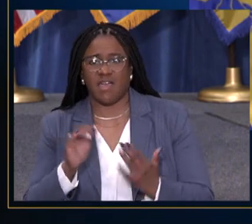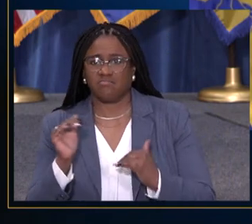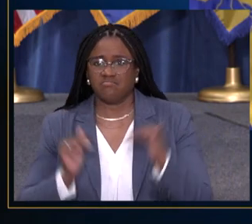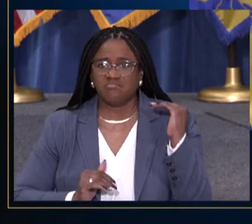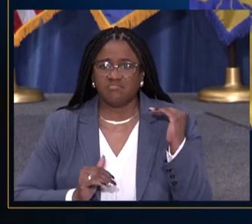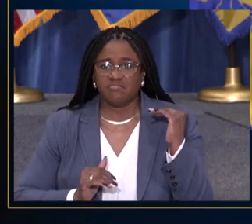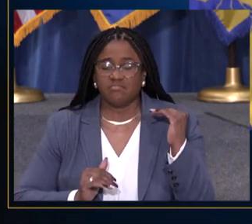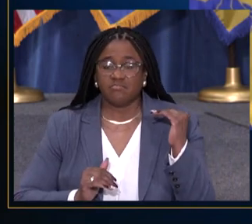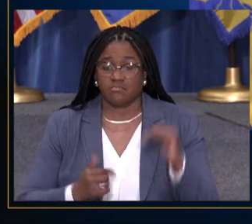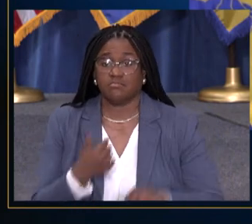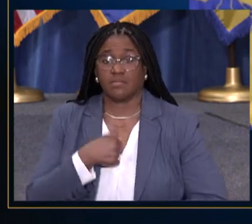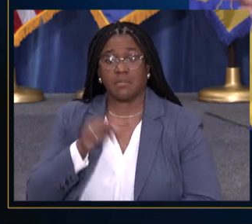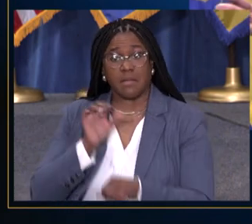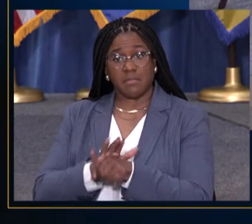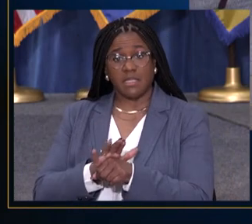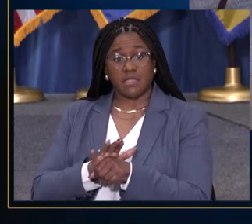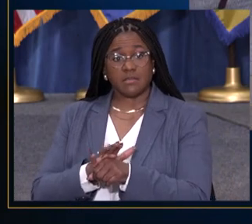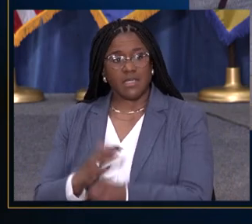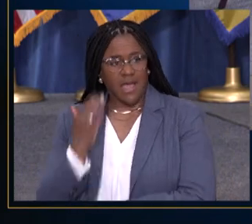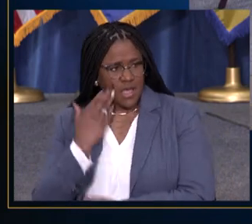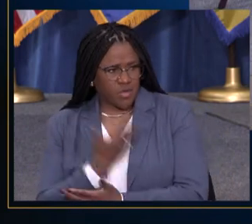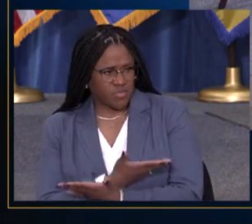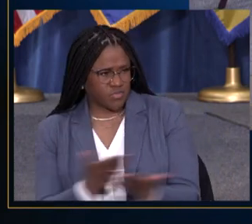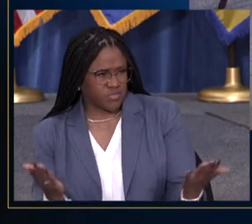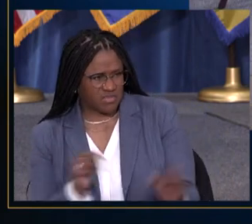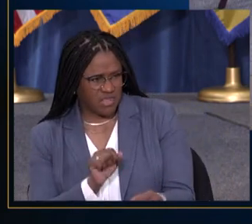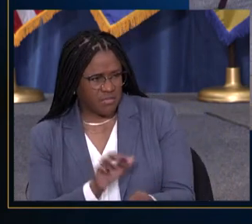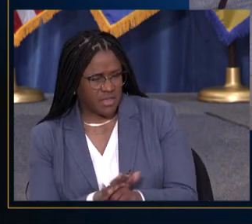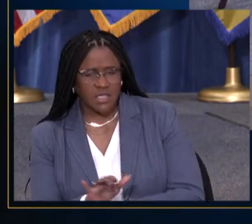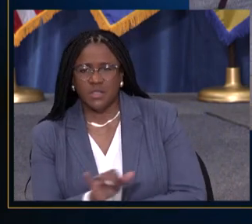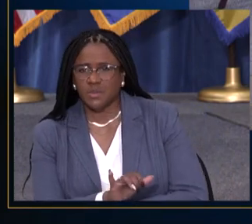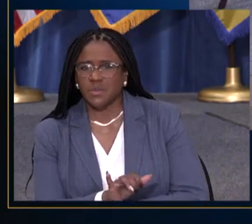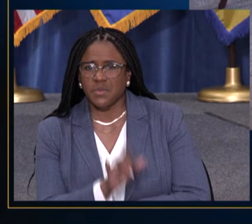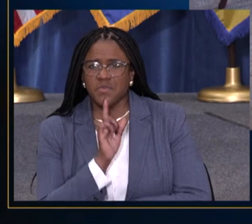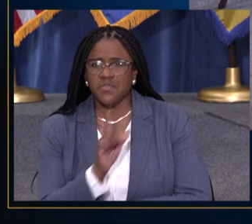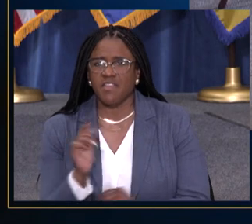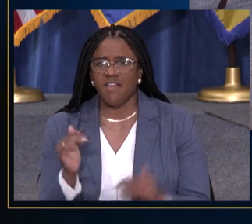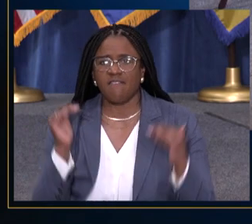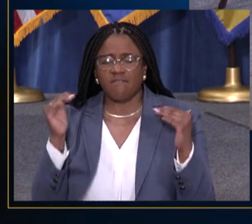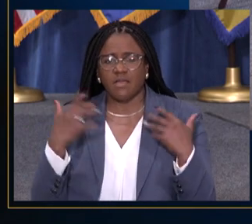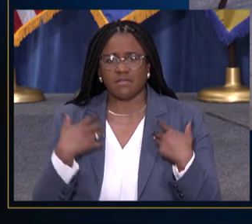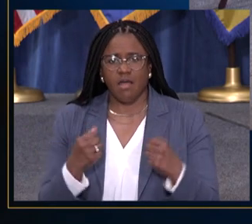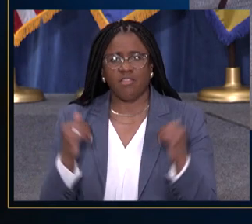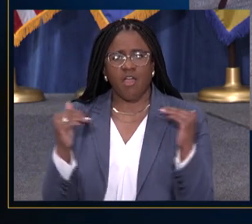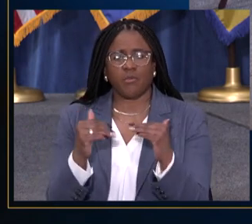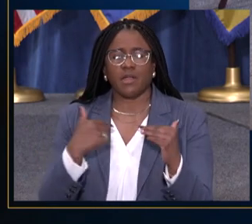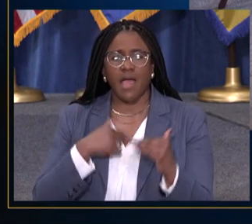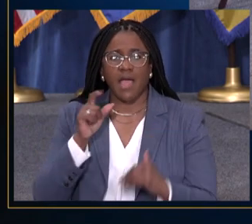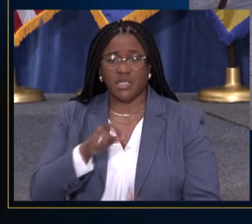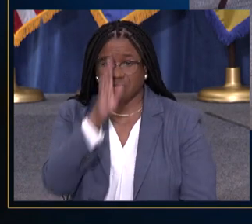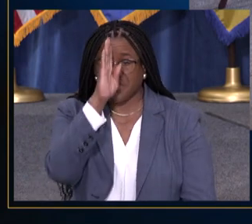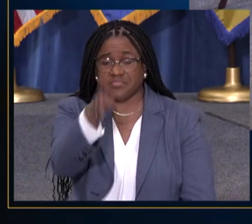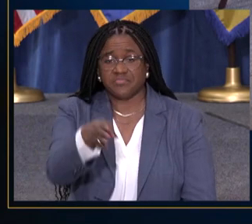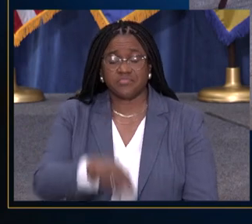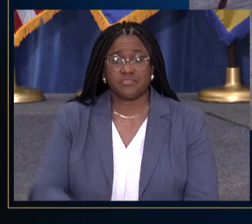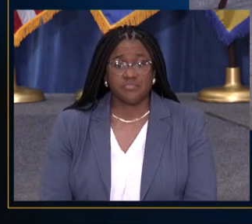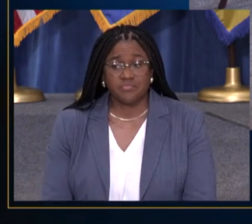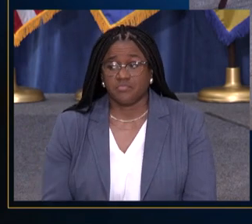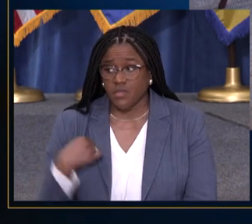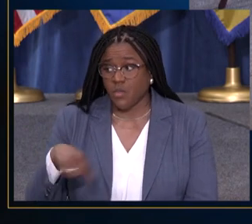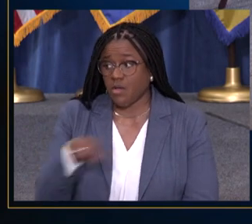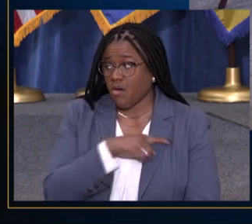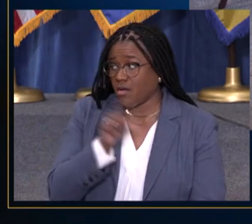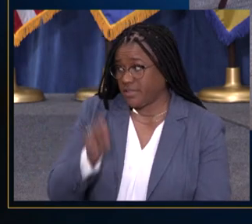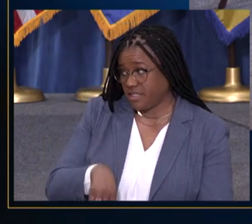I am committed, and I know everyone in this room is committed to advancing health equity, I need to be candid. Actually, we all need to